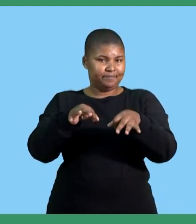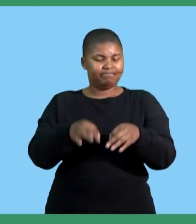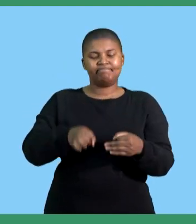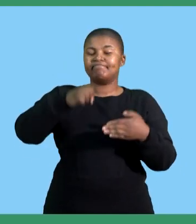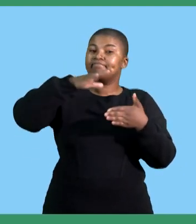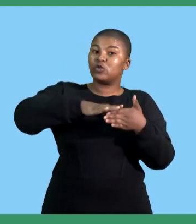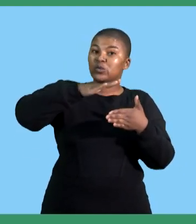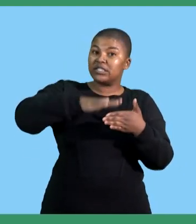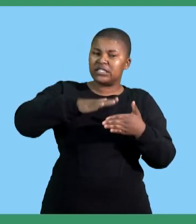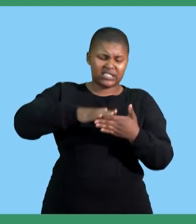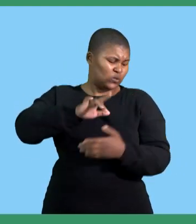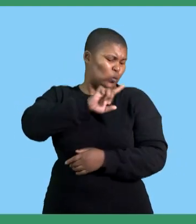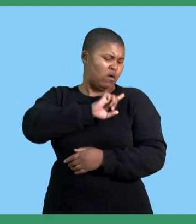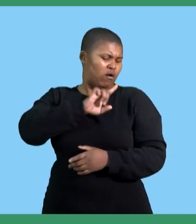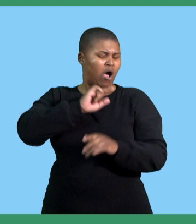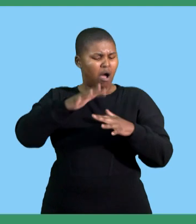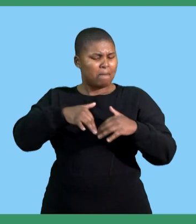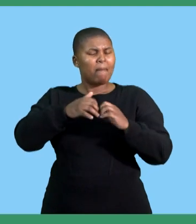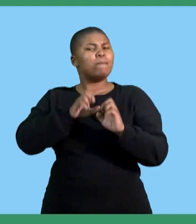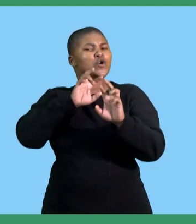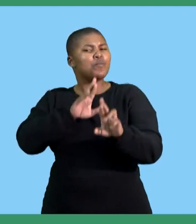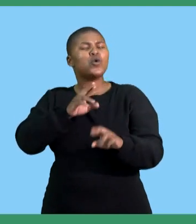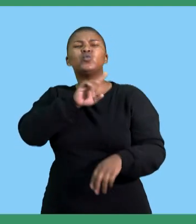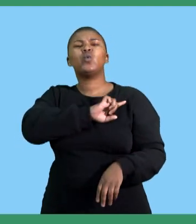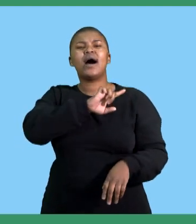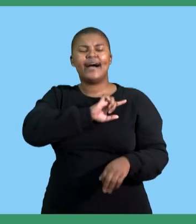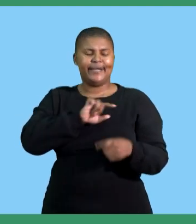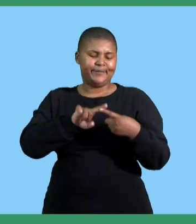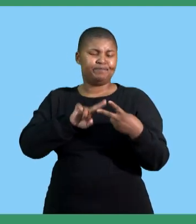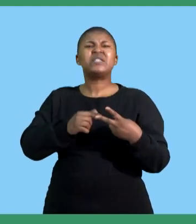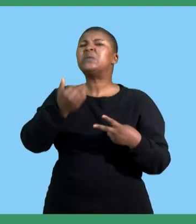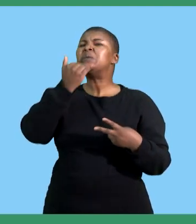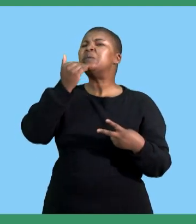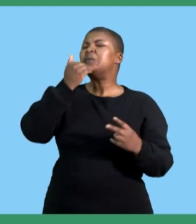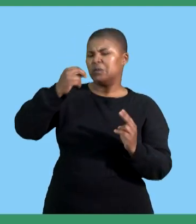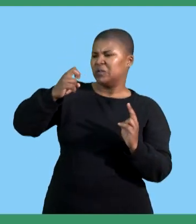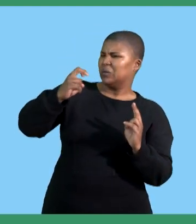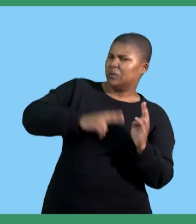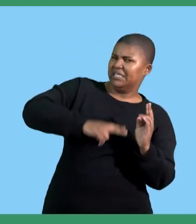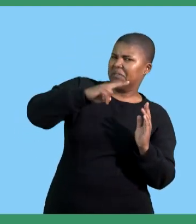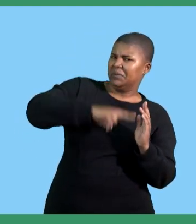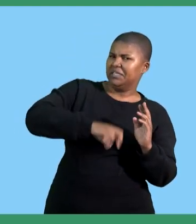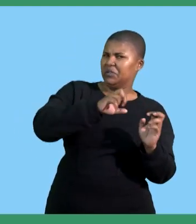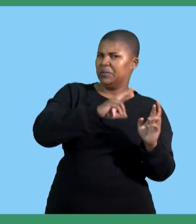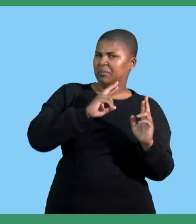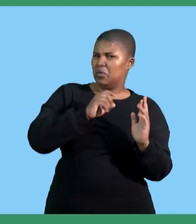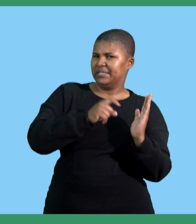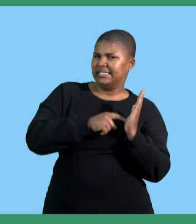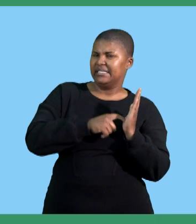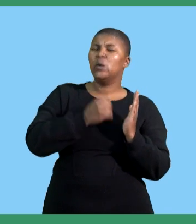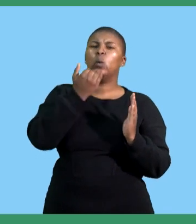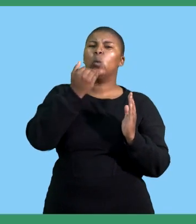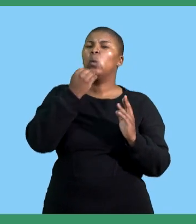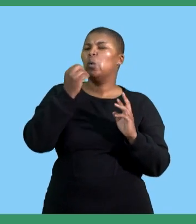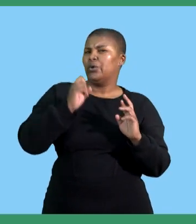be reading it. So it's first the purpose and who will be reading it. So when you write a report, you need to understand what is it